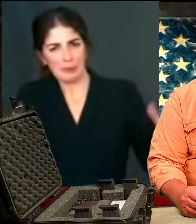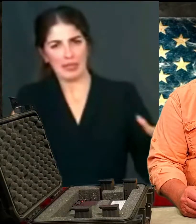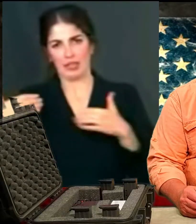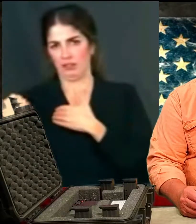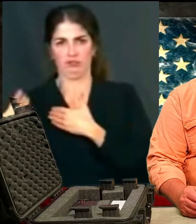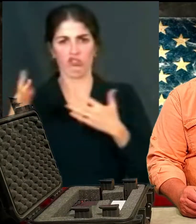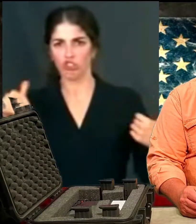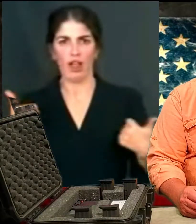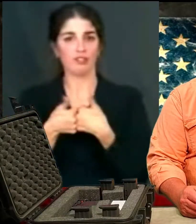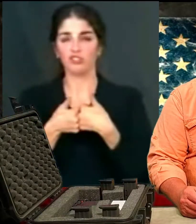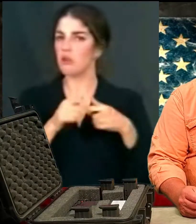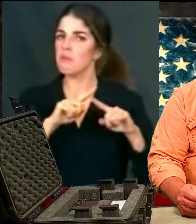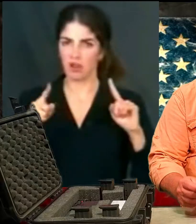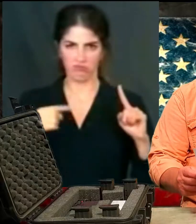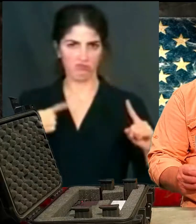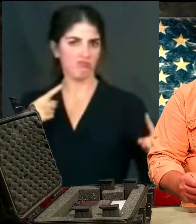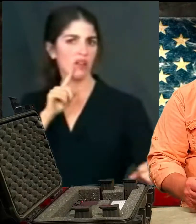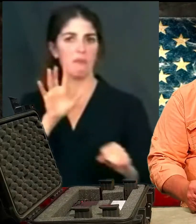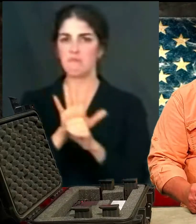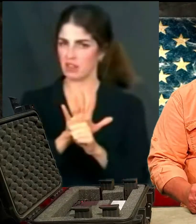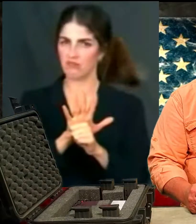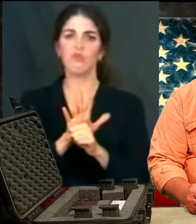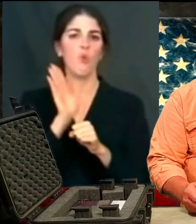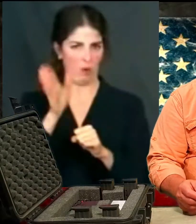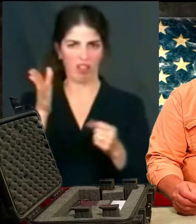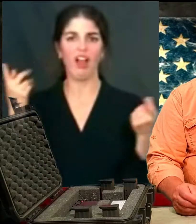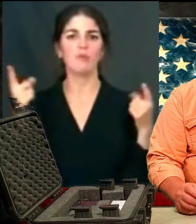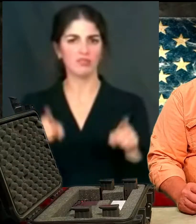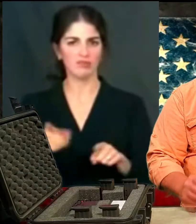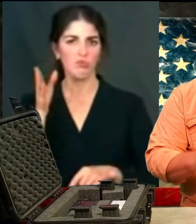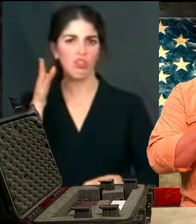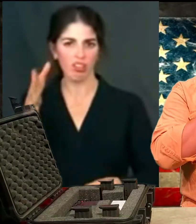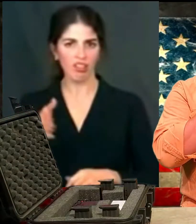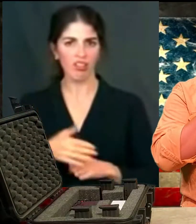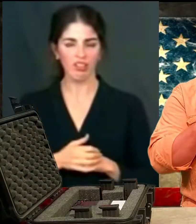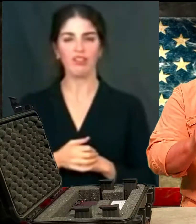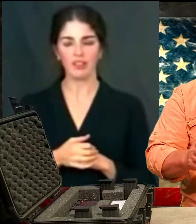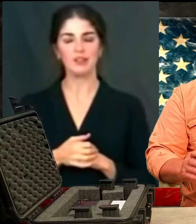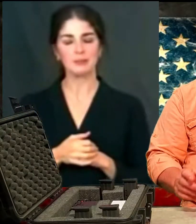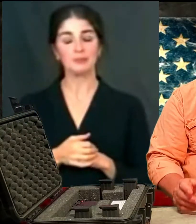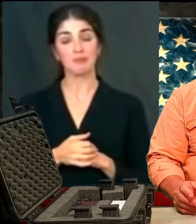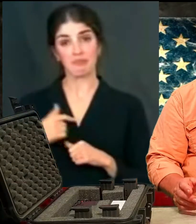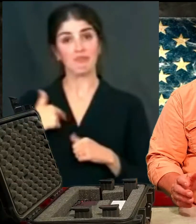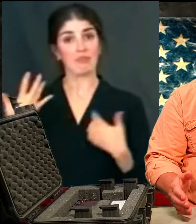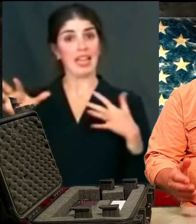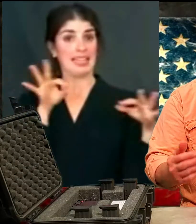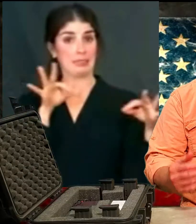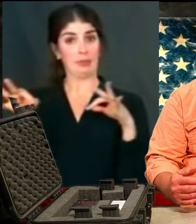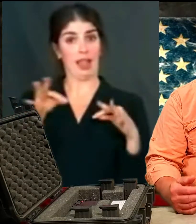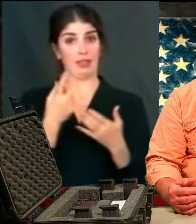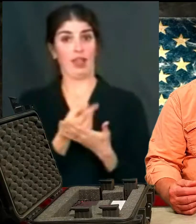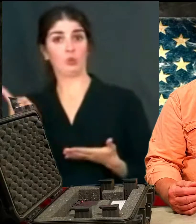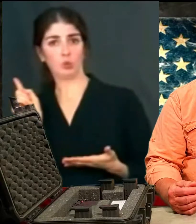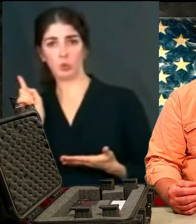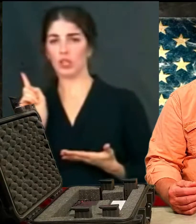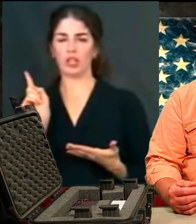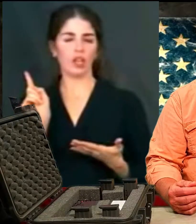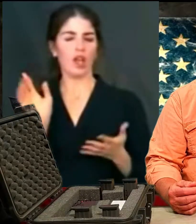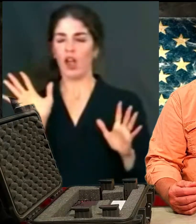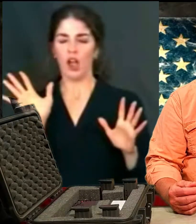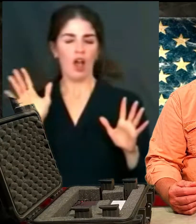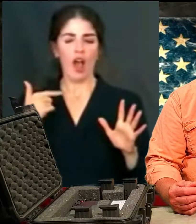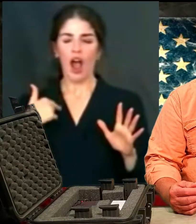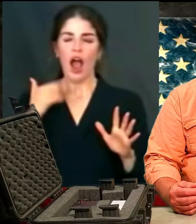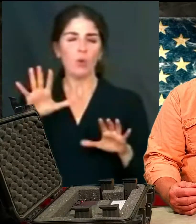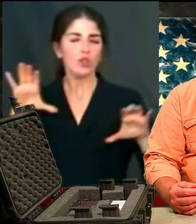fixed. Now, I have the work order here. I was hoping to get a little more feedback